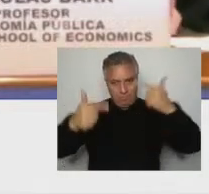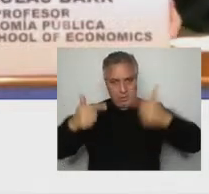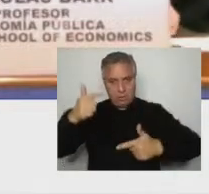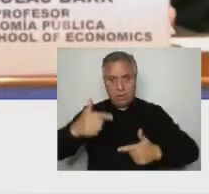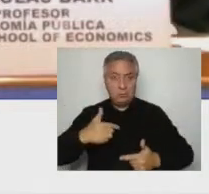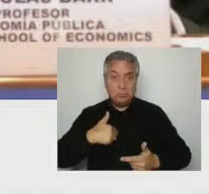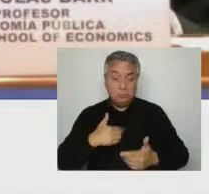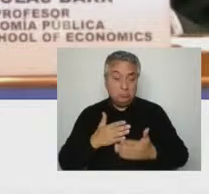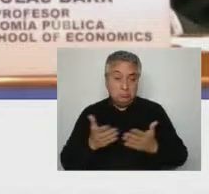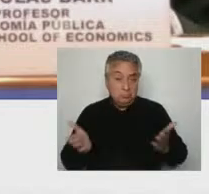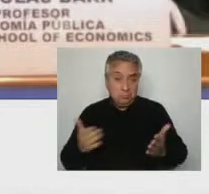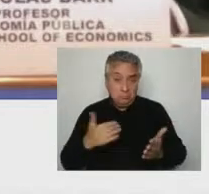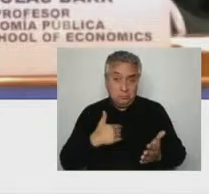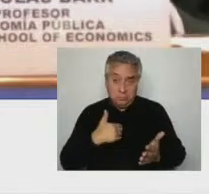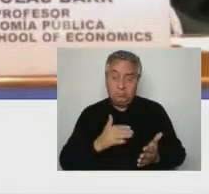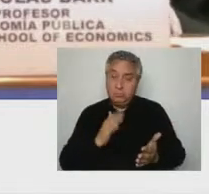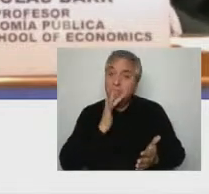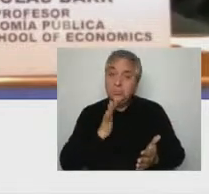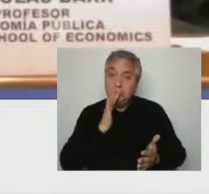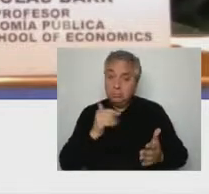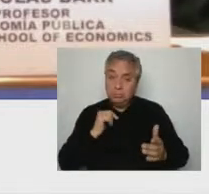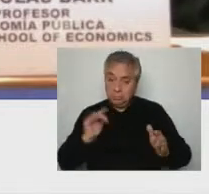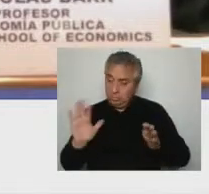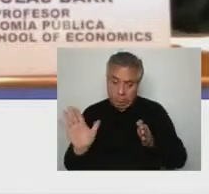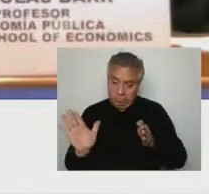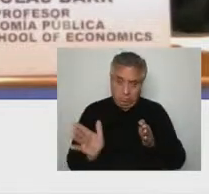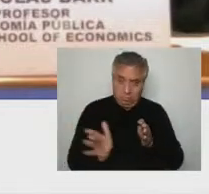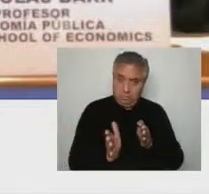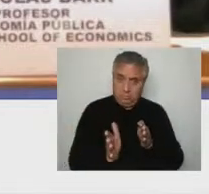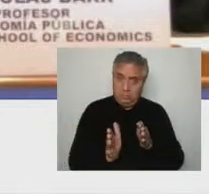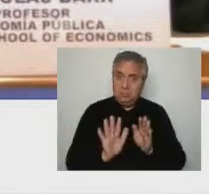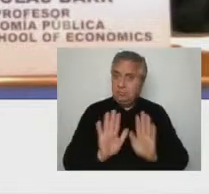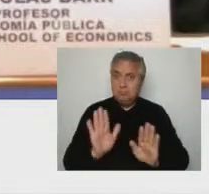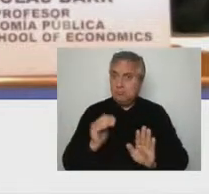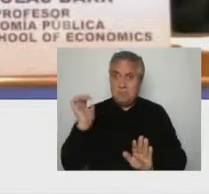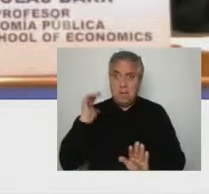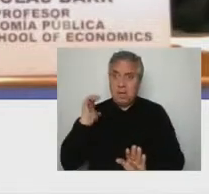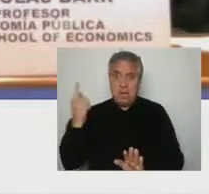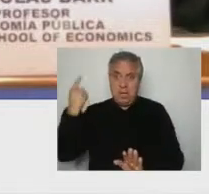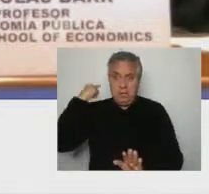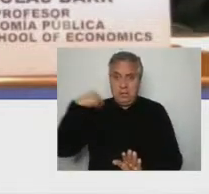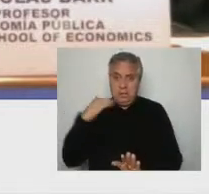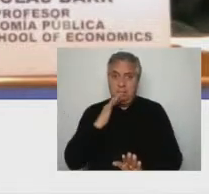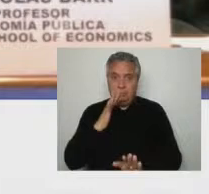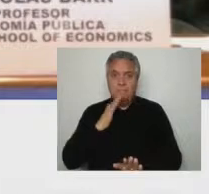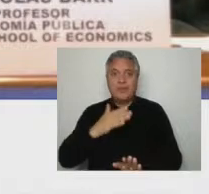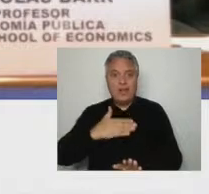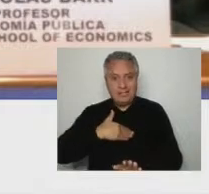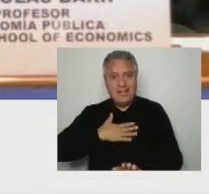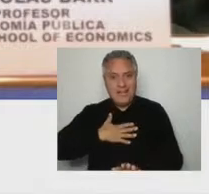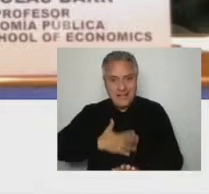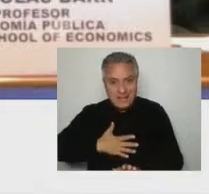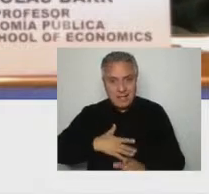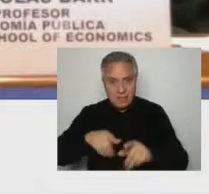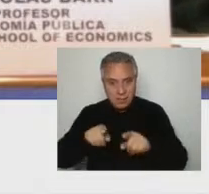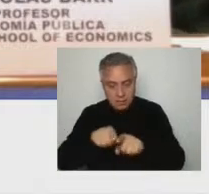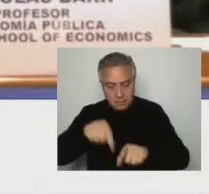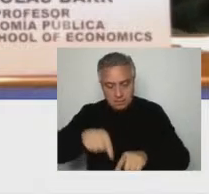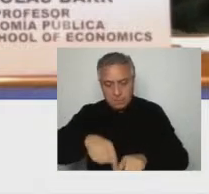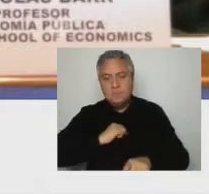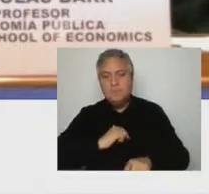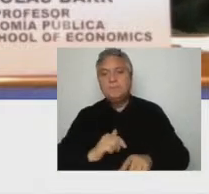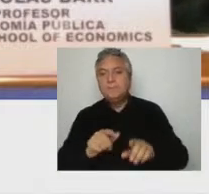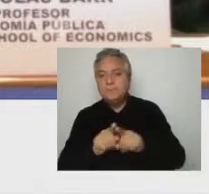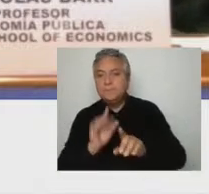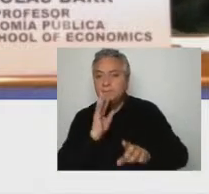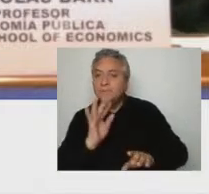yesterday. I want to spend the rest of my time talking about contributory plans. And the idea is that I'm